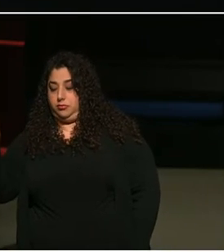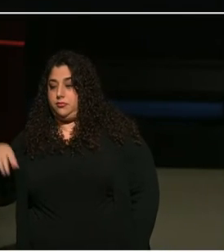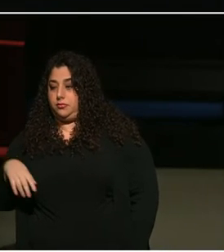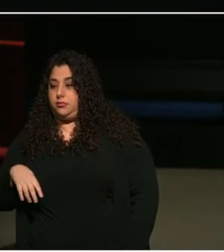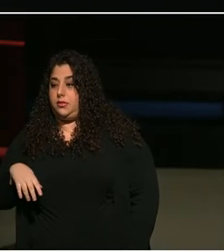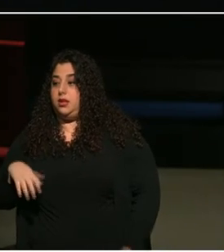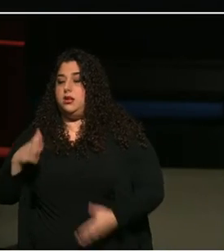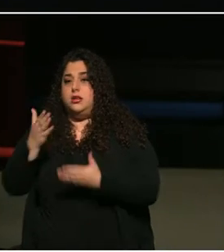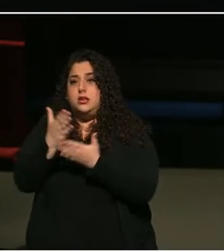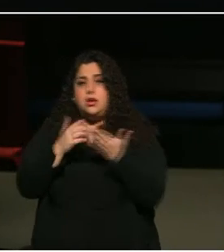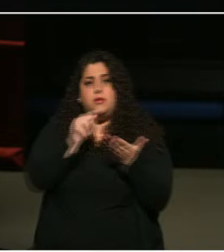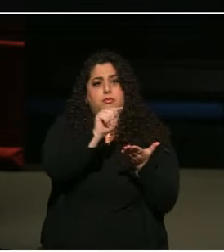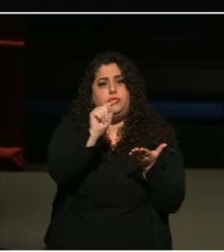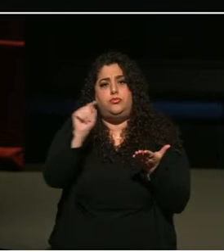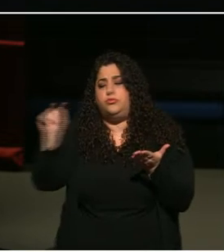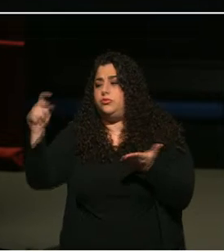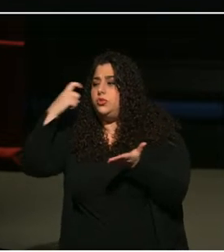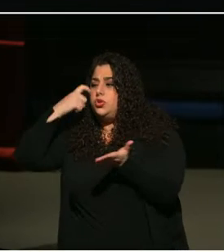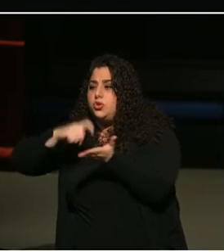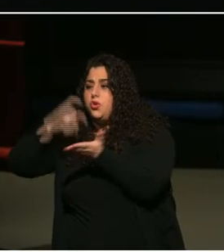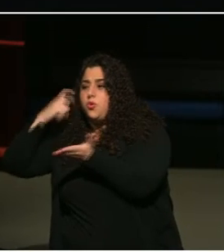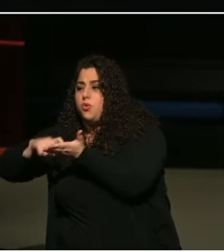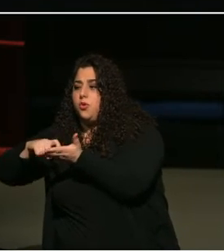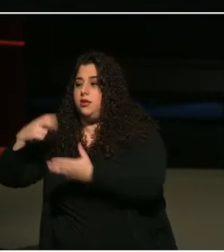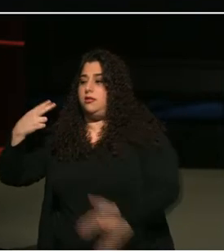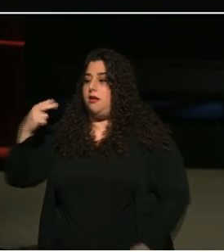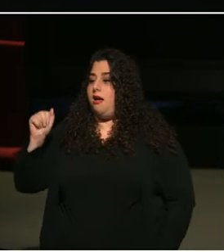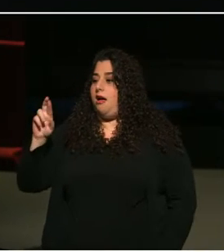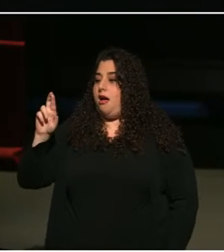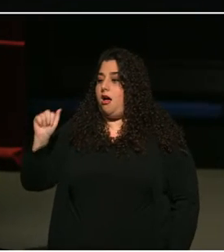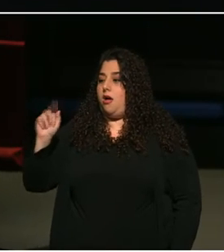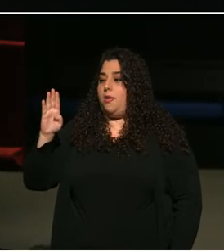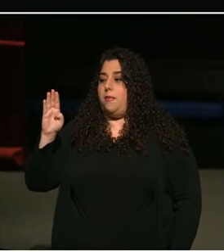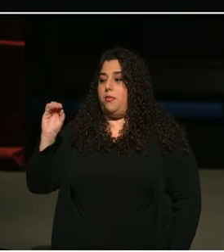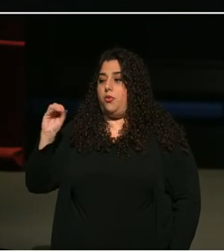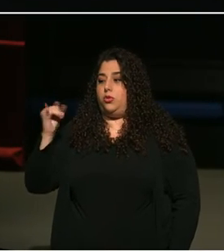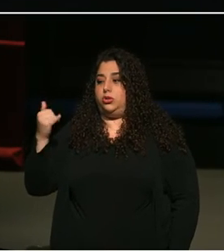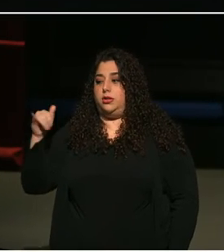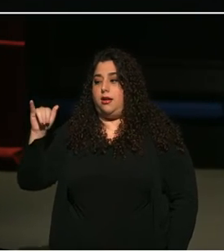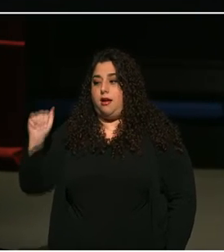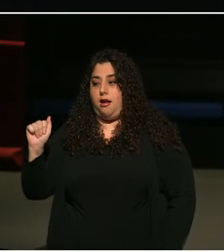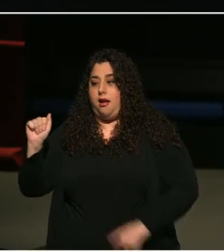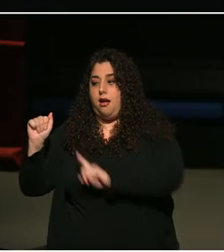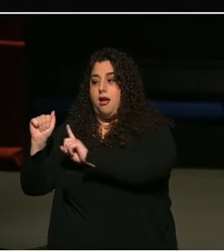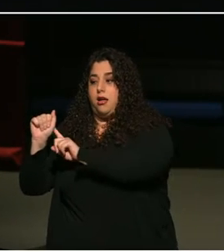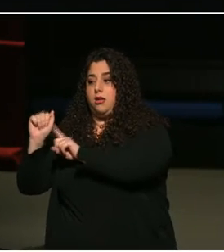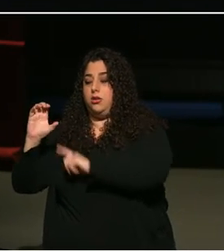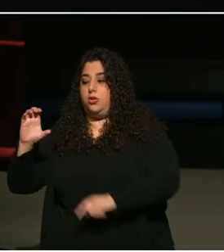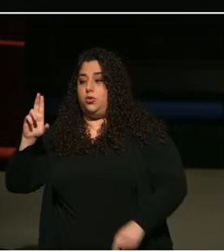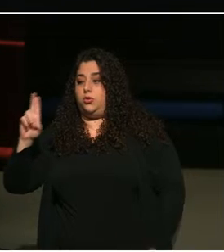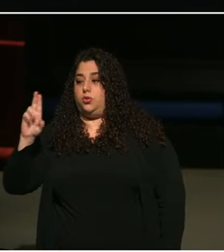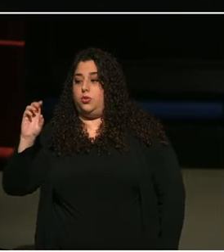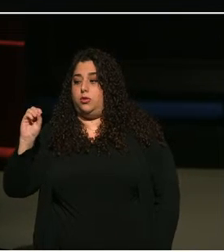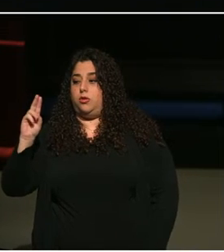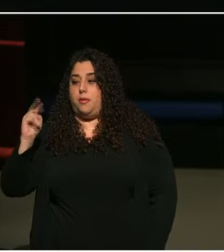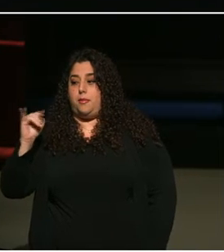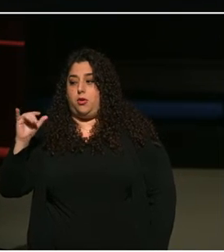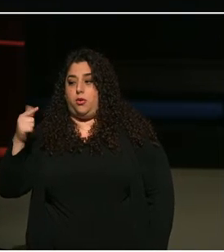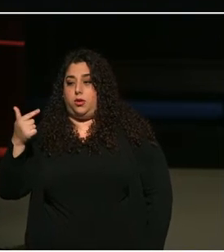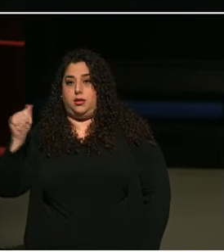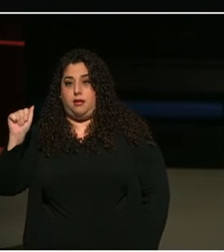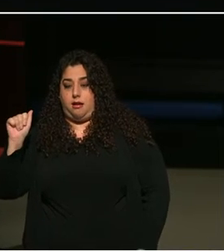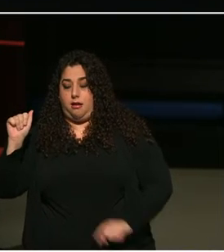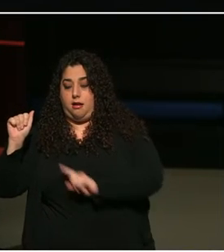recognize there are Haramukna, Kukamunga, all the way to Hurunga. These today we call Red